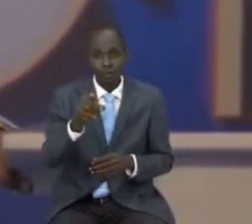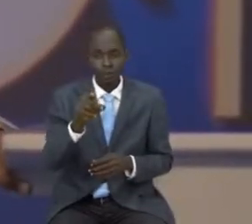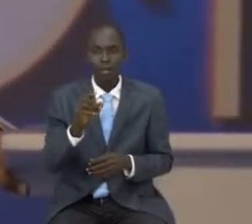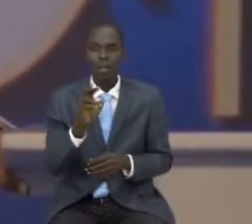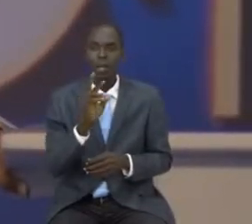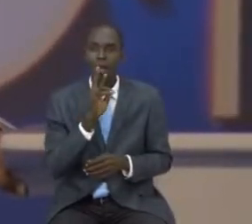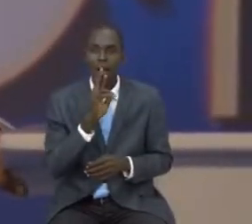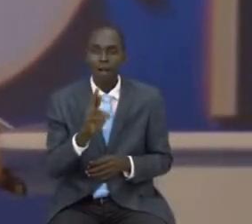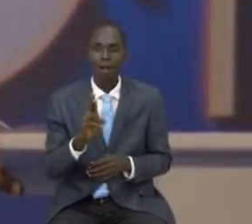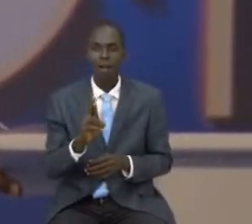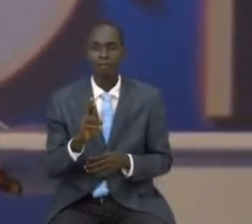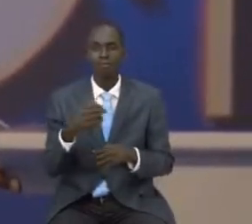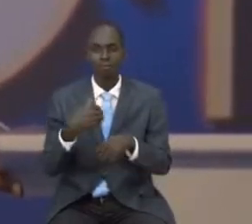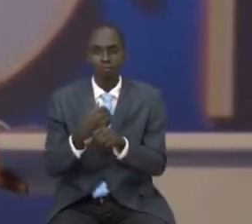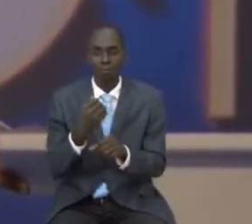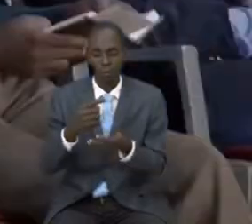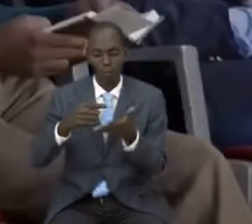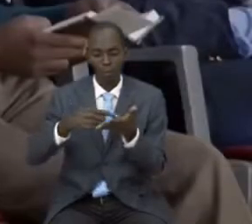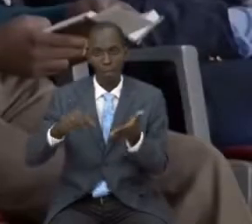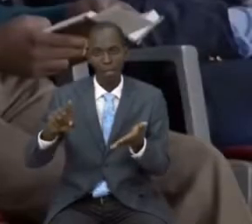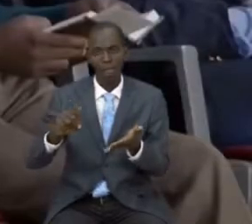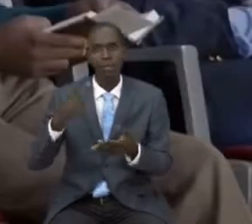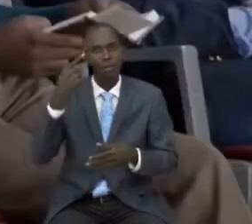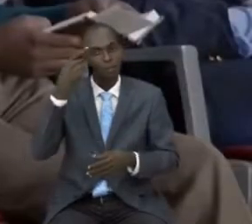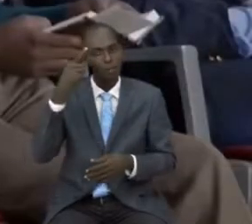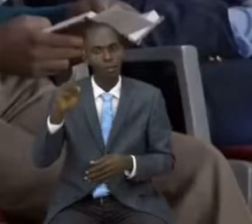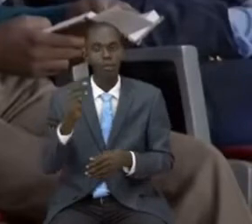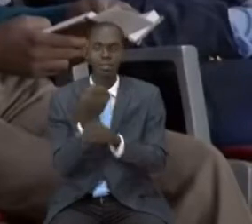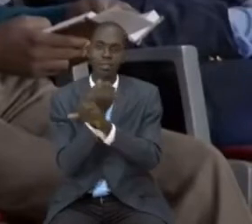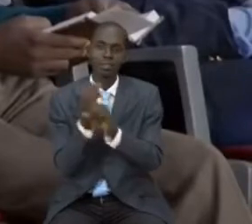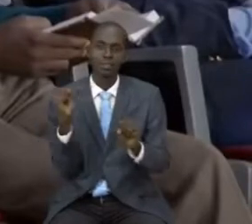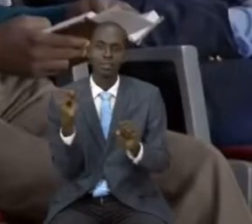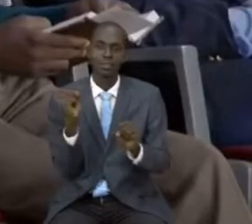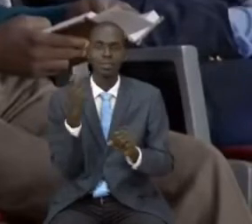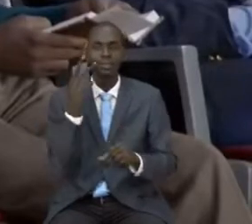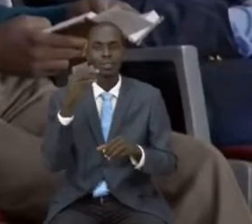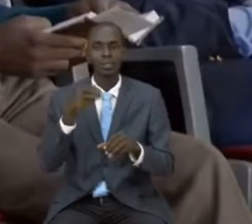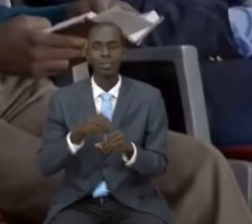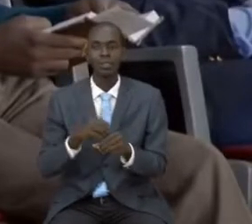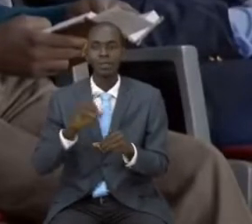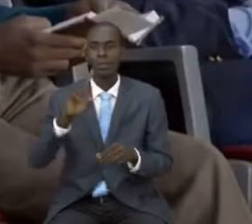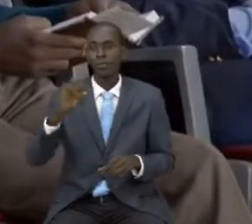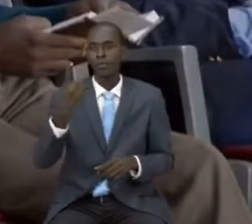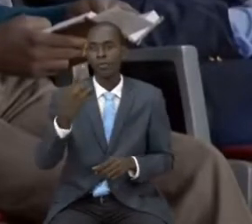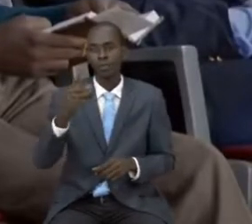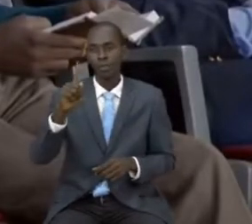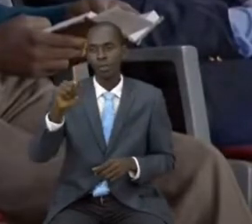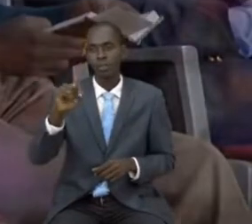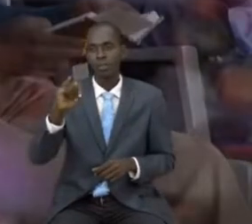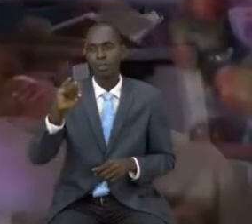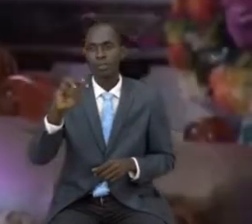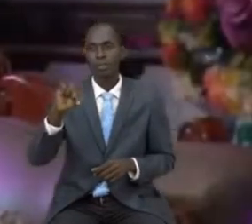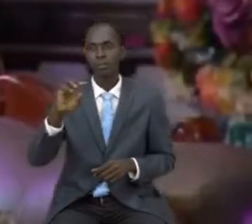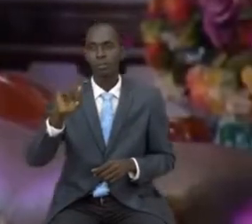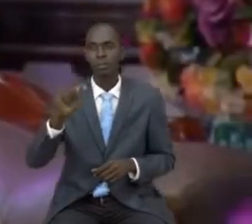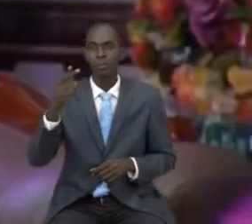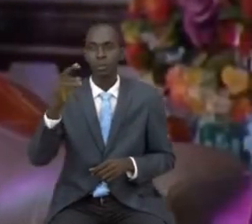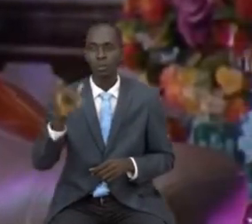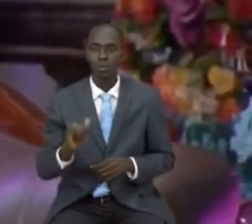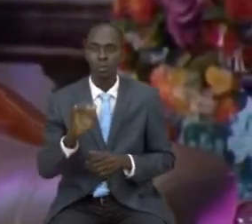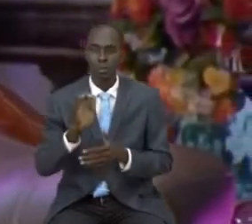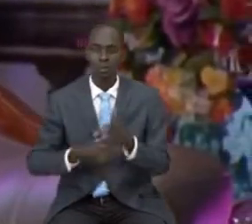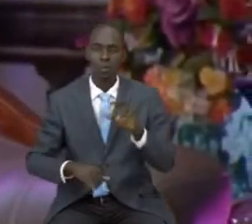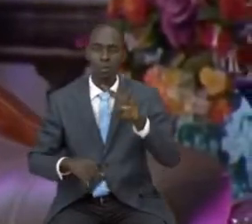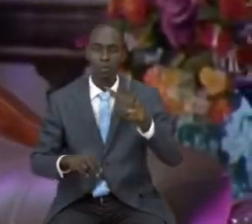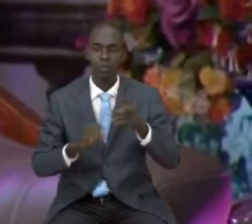are marked for salvation. Look at this in 1 Timothy chapter 2. And I'm reading from verse